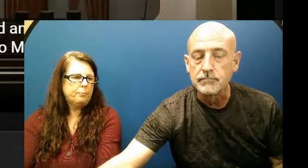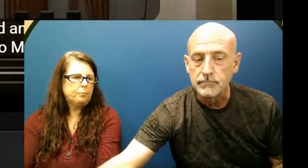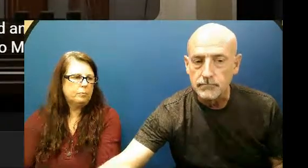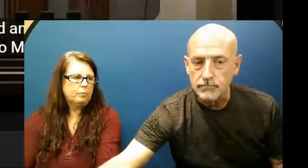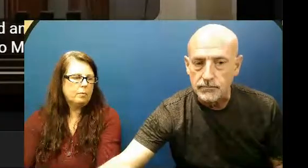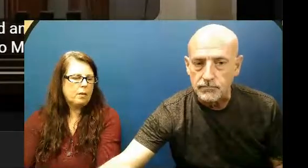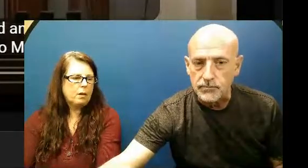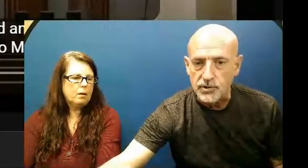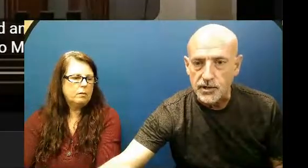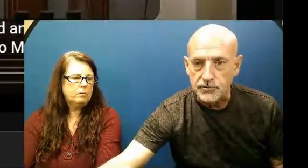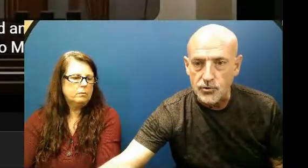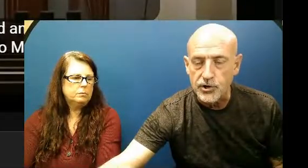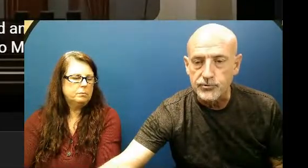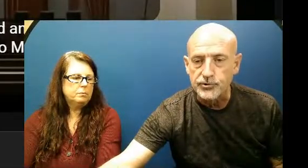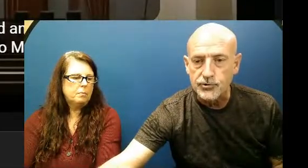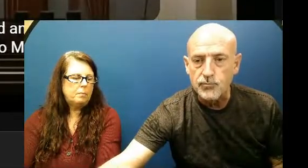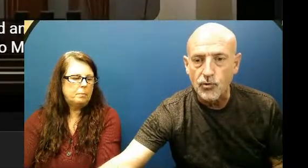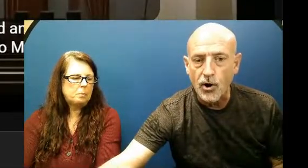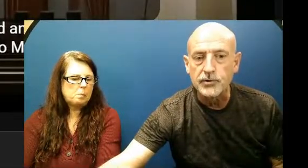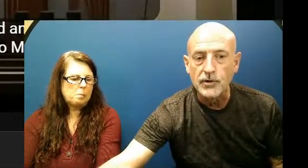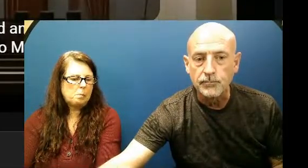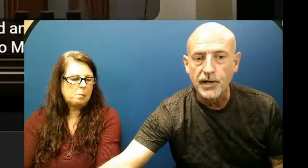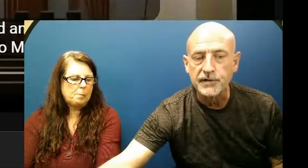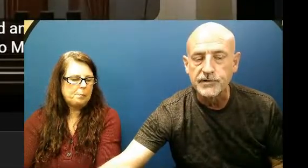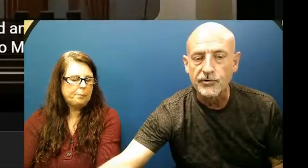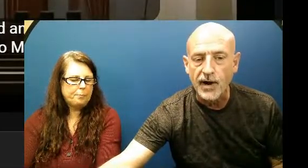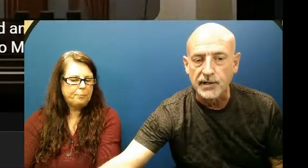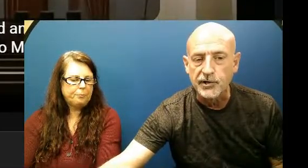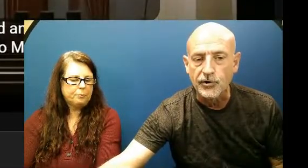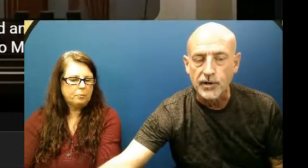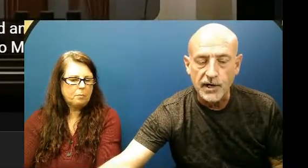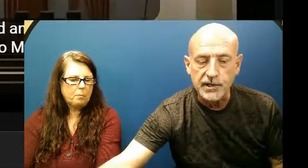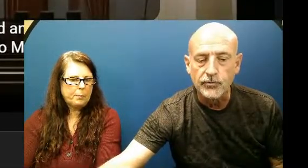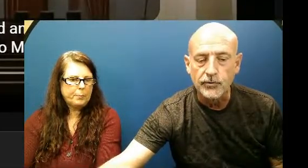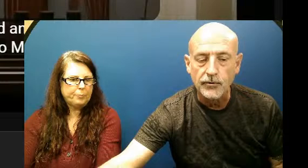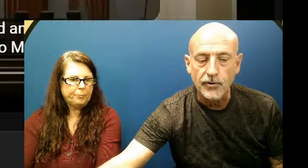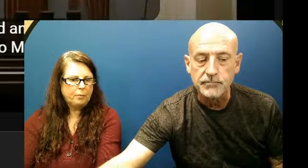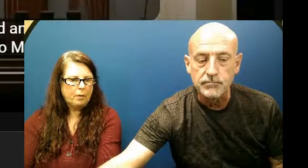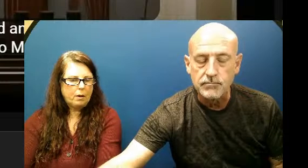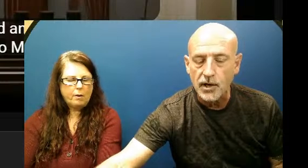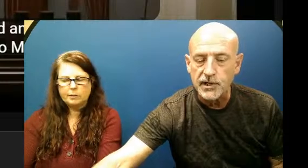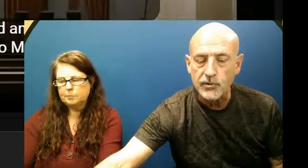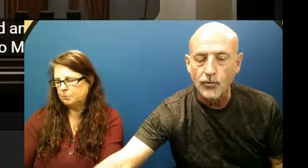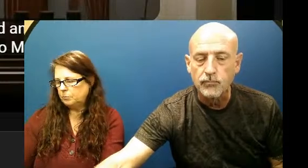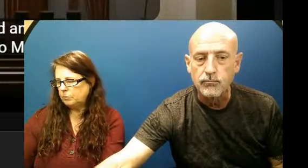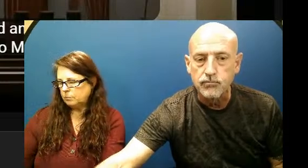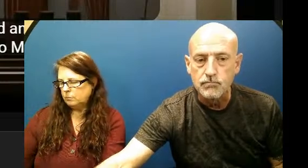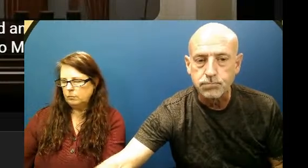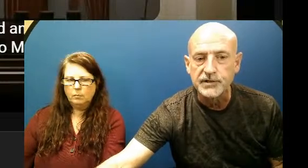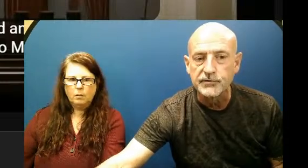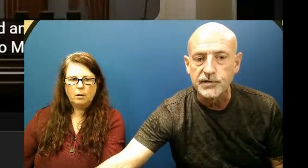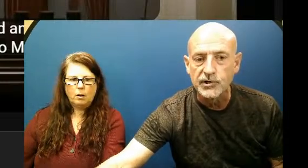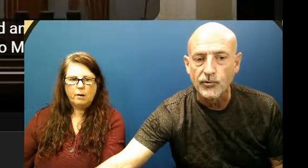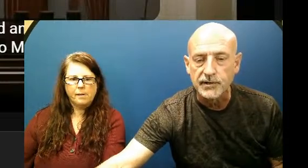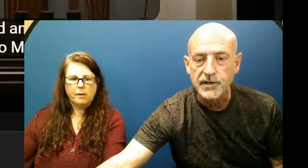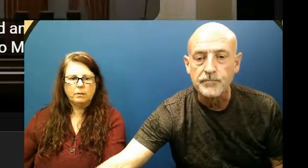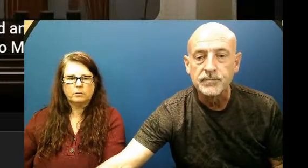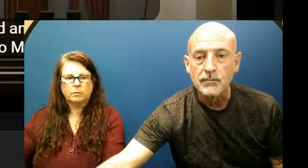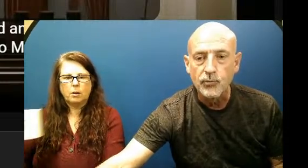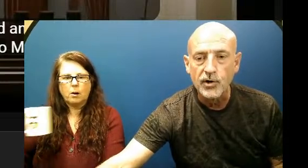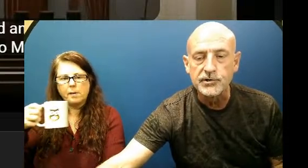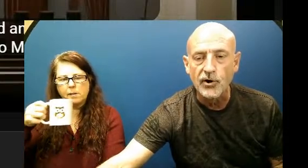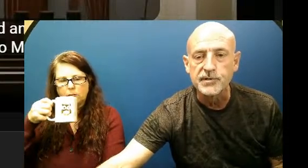that using too broad a plane of generality or unequal planes of